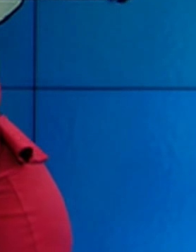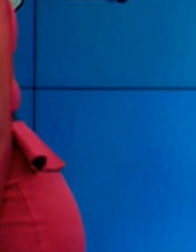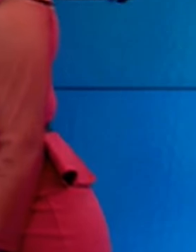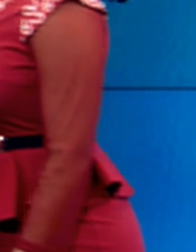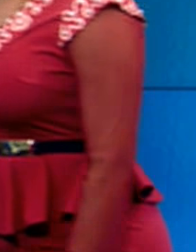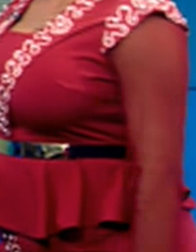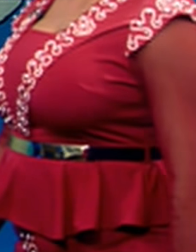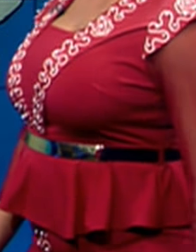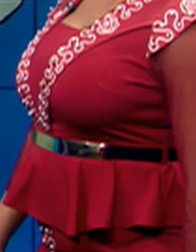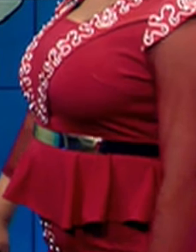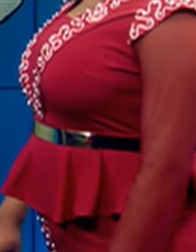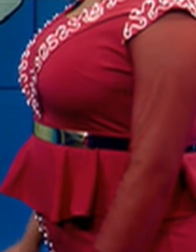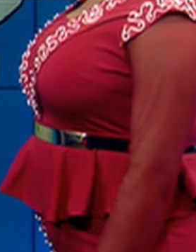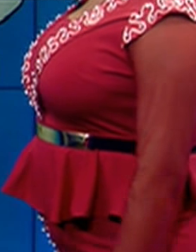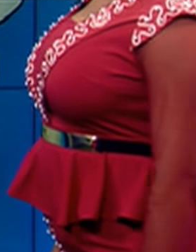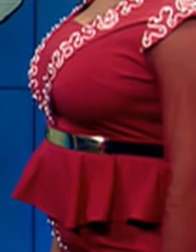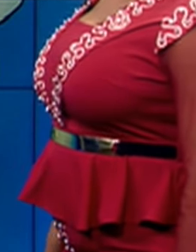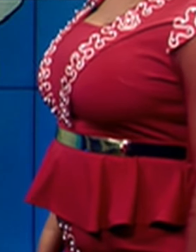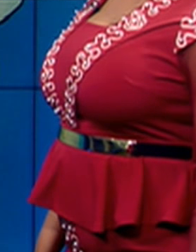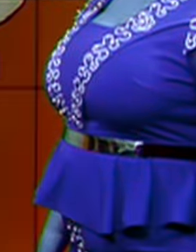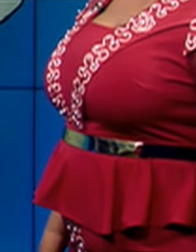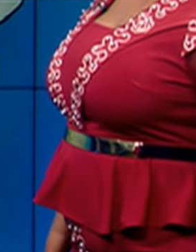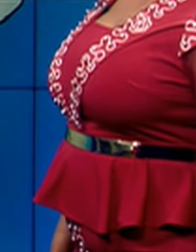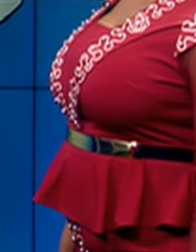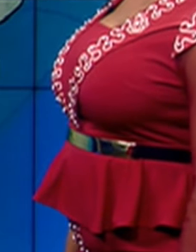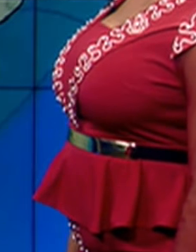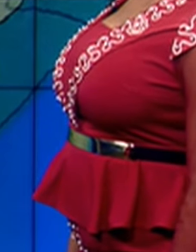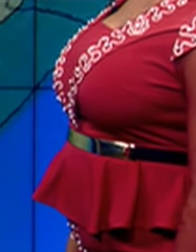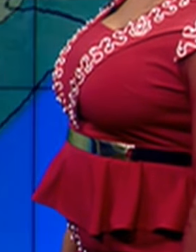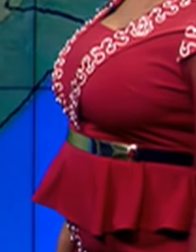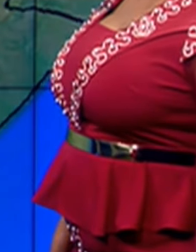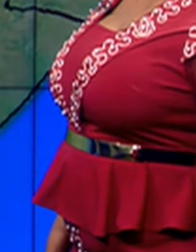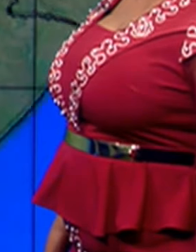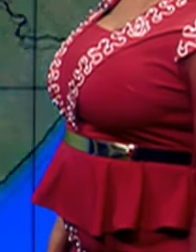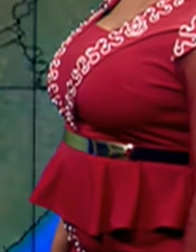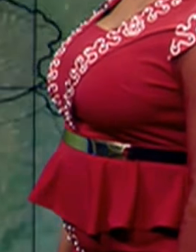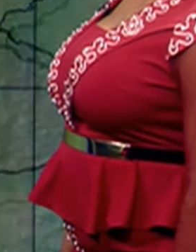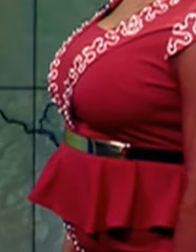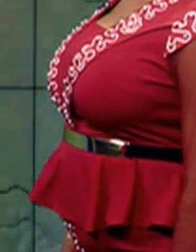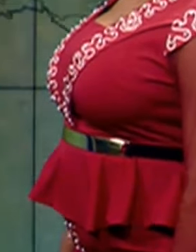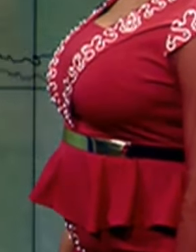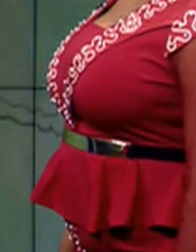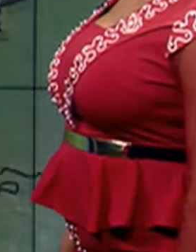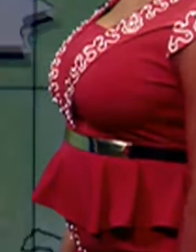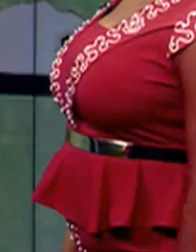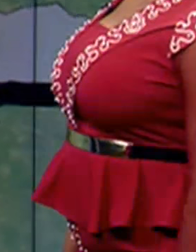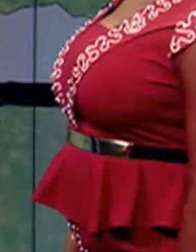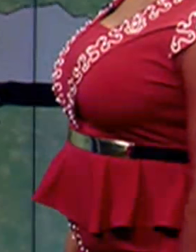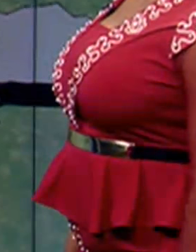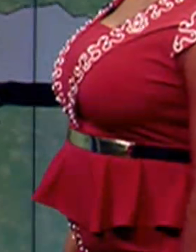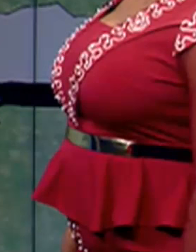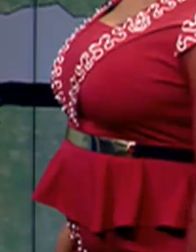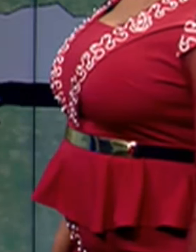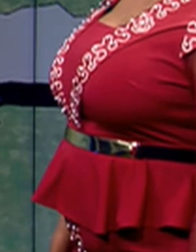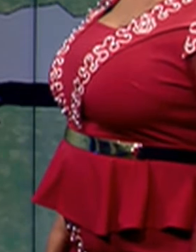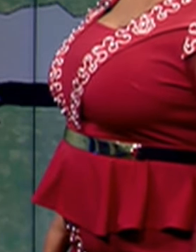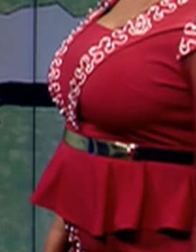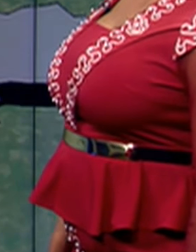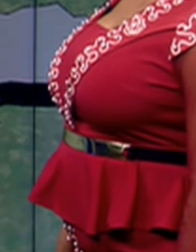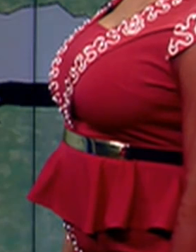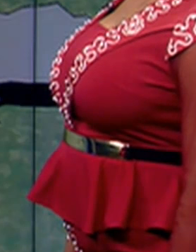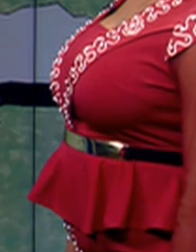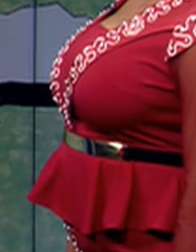lephuthong la lewatle go la Western Cape ke re itlhokomeleng ga re tswela pele jalo le tsona go sasa re lebelela gona go la Gauteng ga re lebelela jalo go tlabe